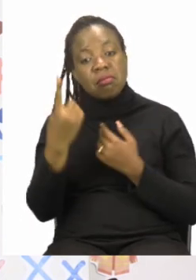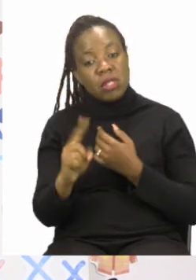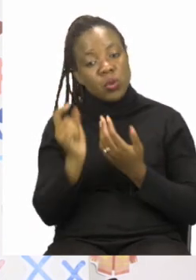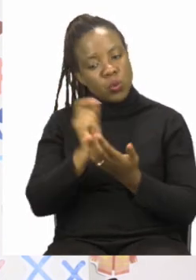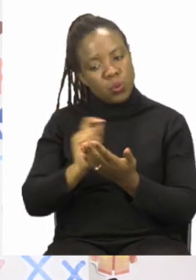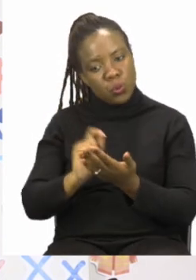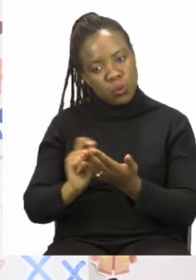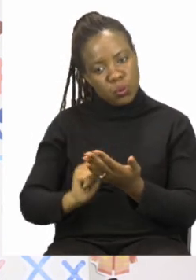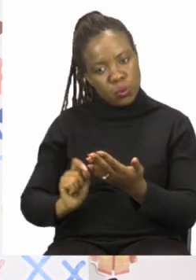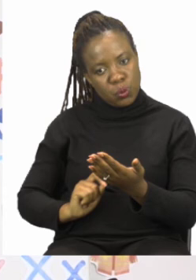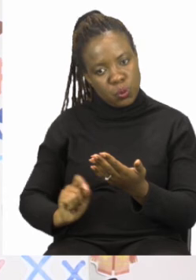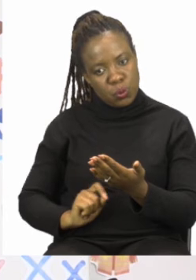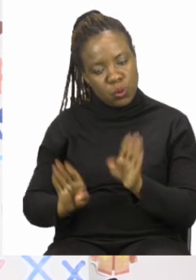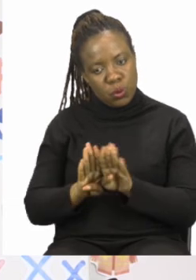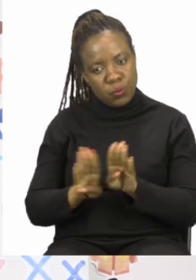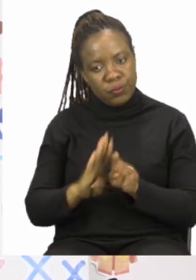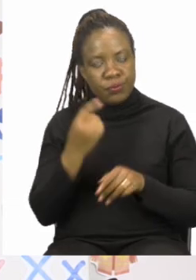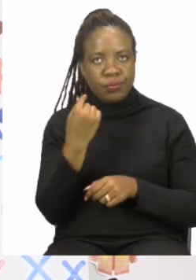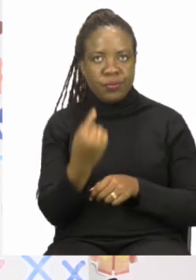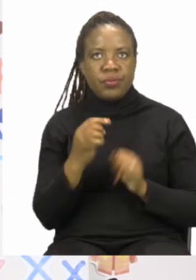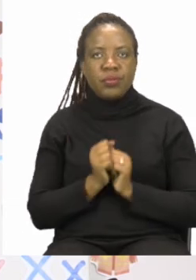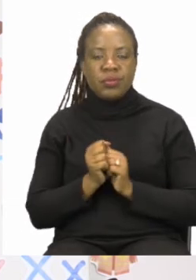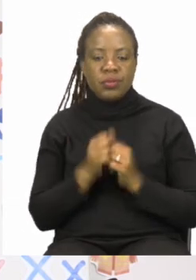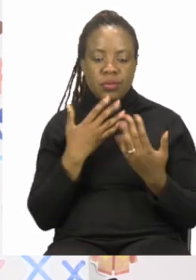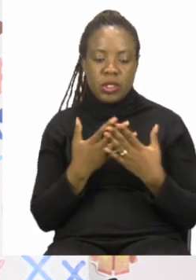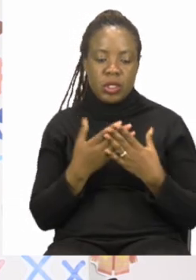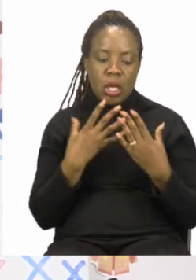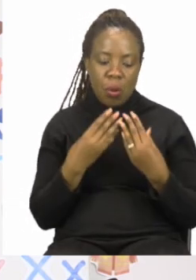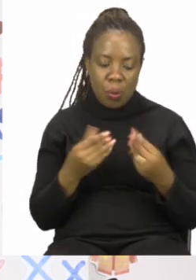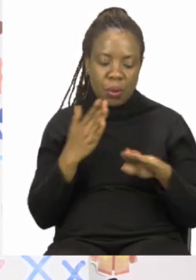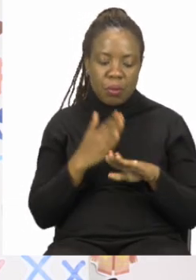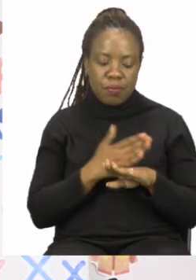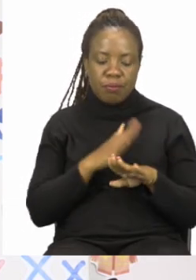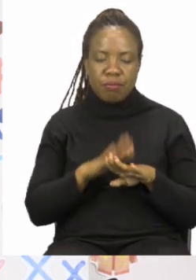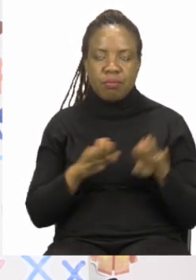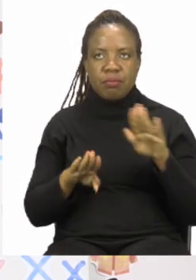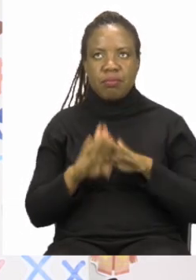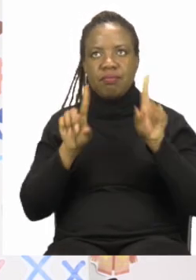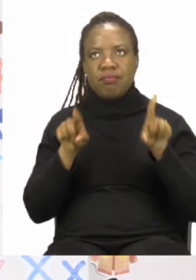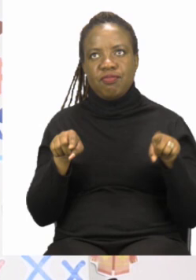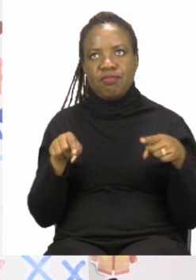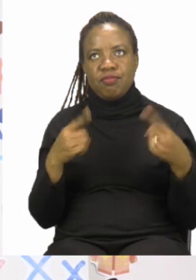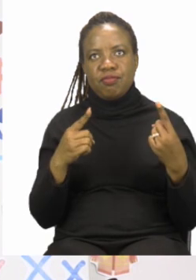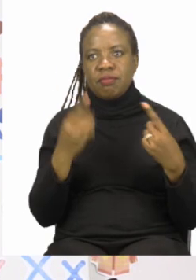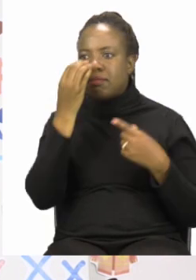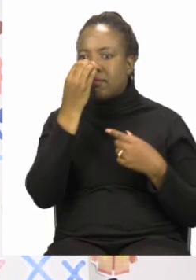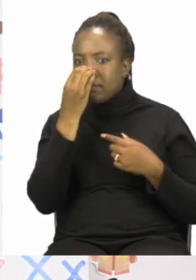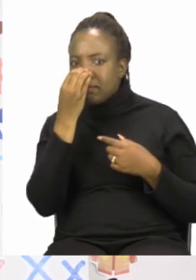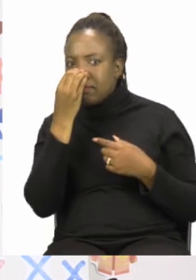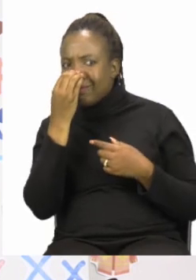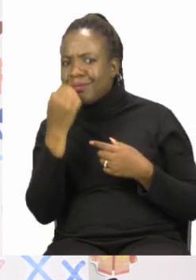by yourself. Make sure your hands are dry before you touch anything else. Sashi said he was going to